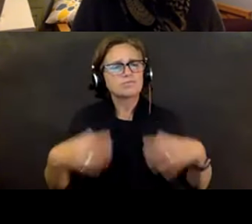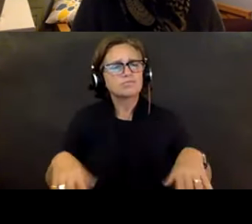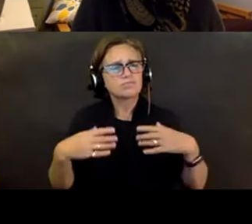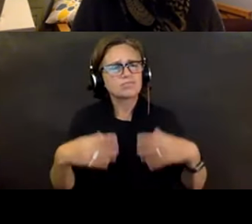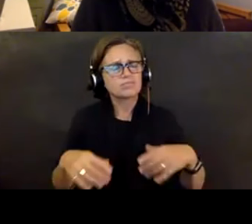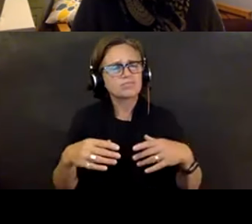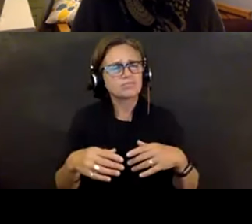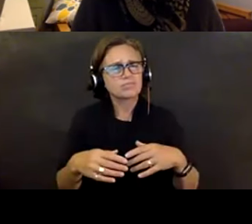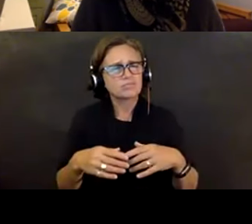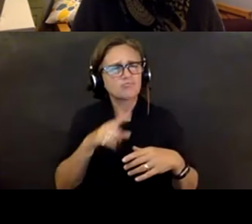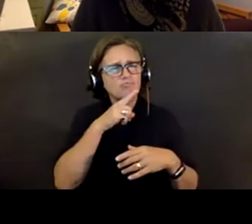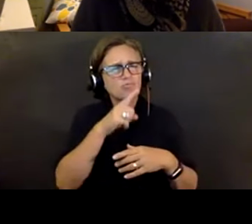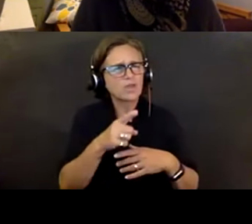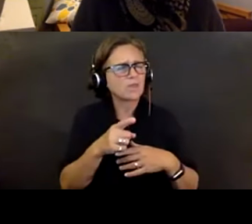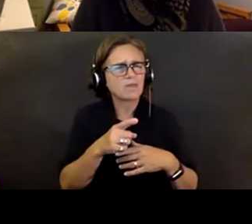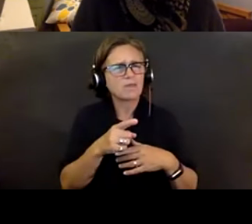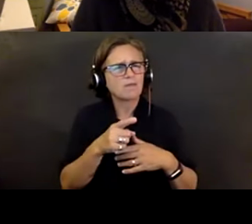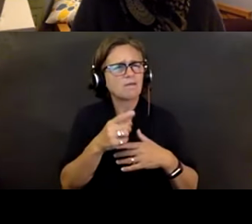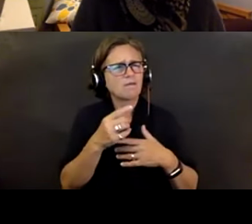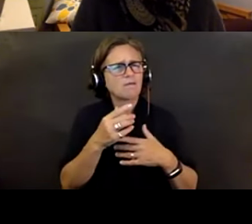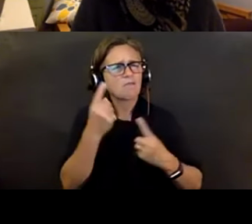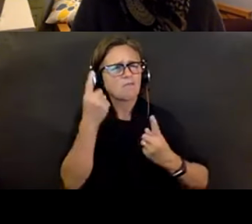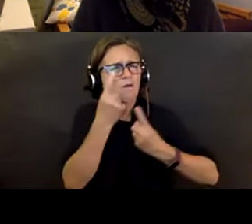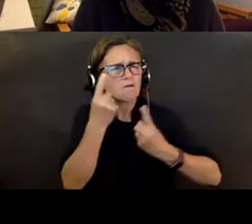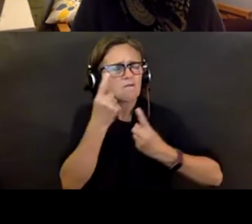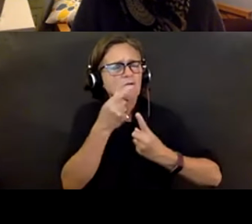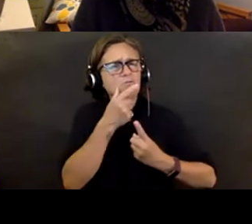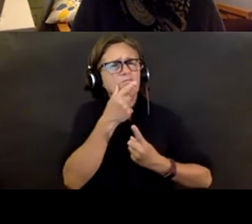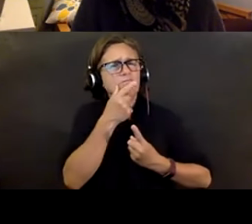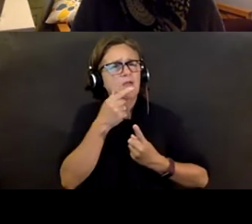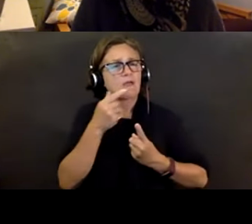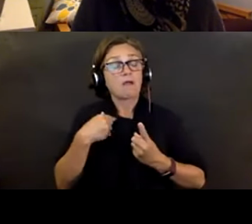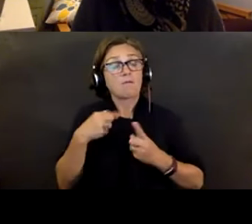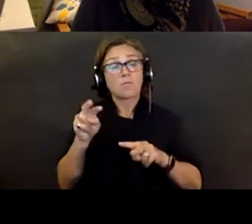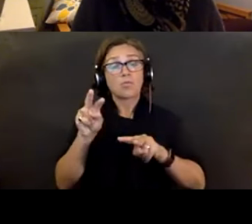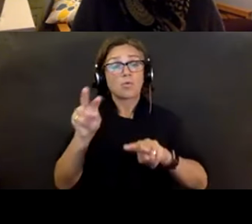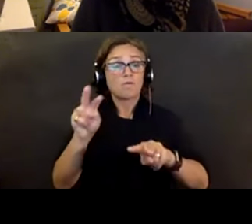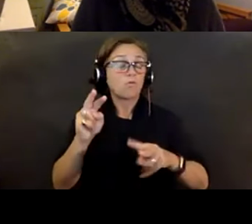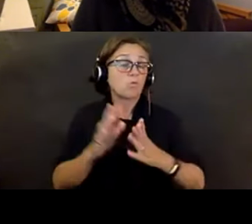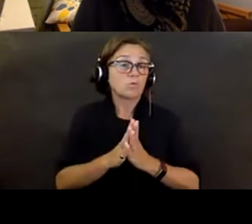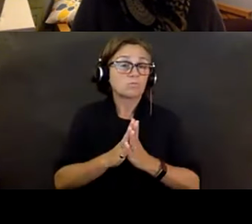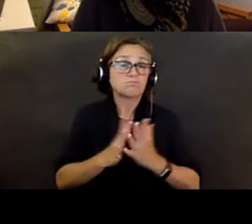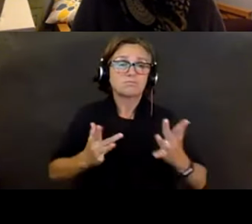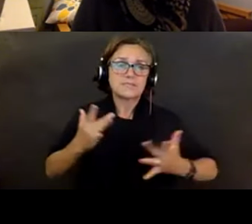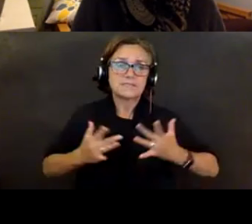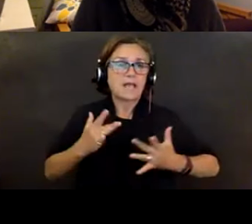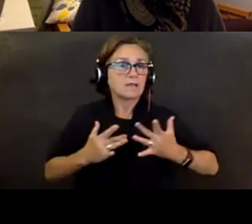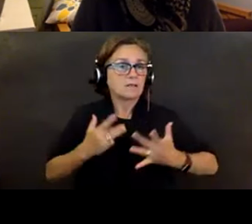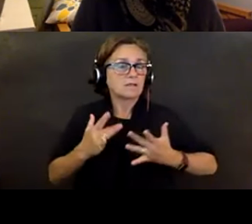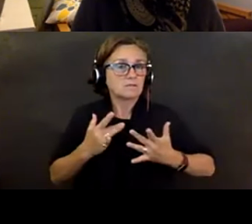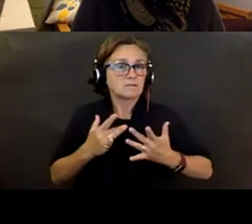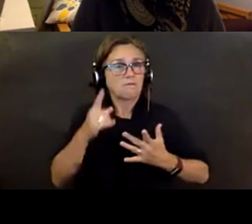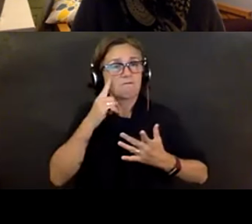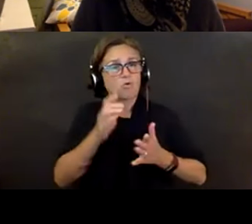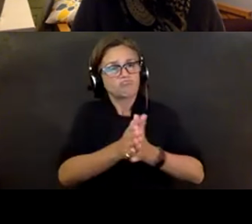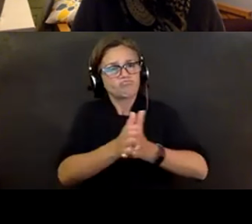into places that I'm excited about, the special places of deep conversation. So